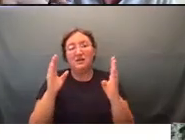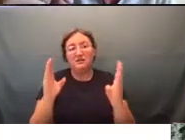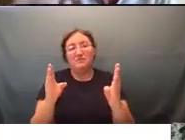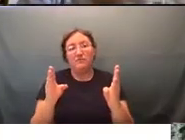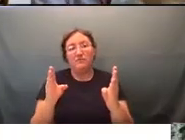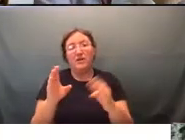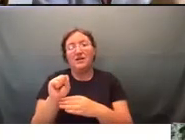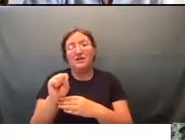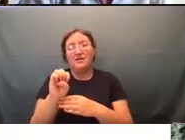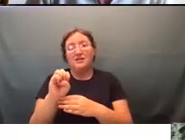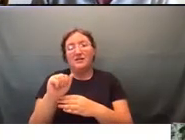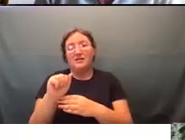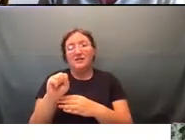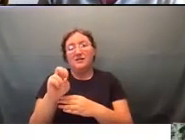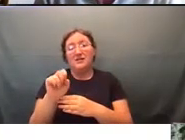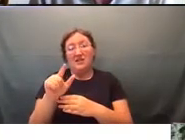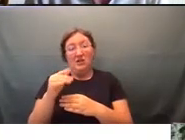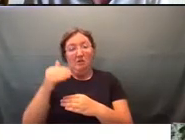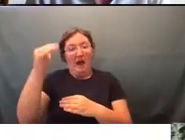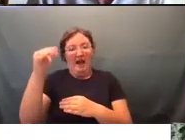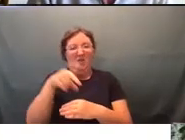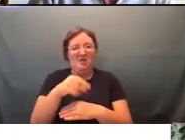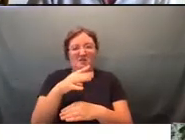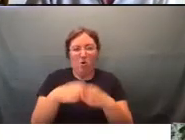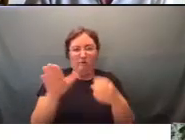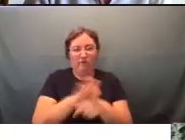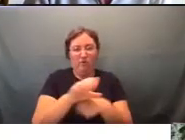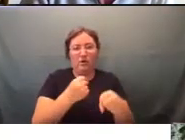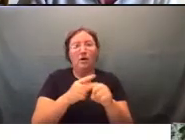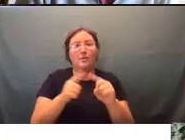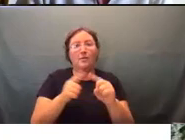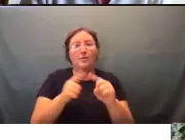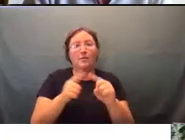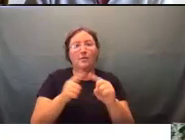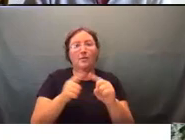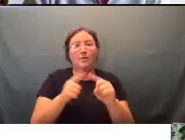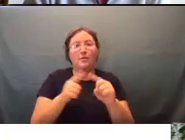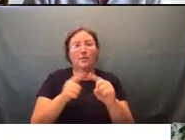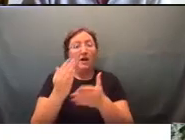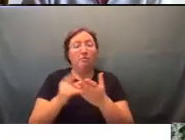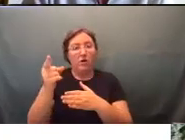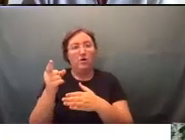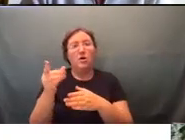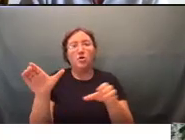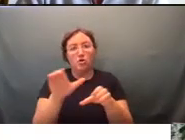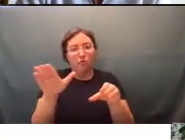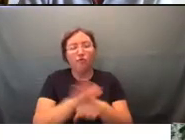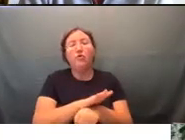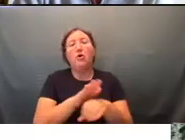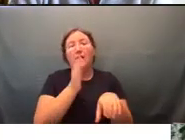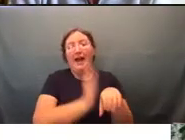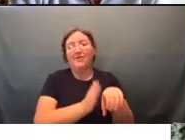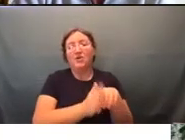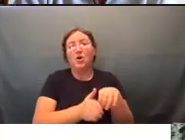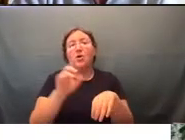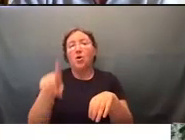mist trail part, but up near the cables. But that final portion to complete Half Dome in its entirety is only